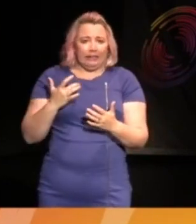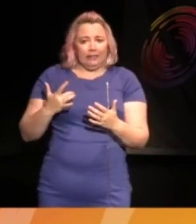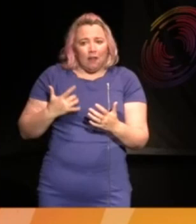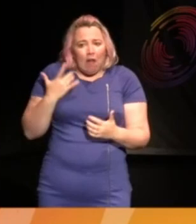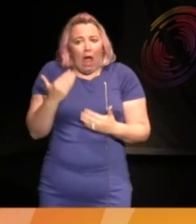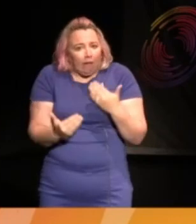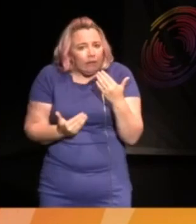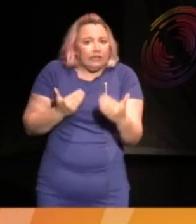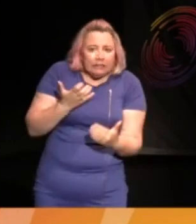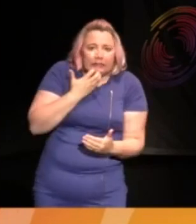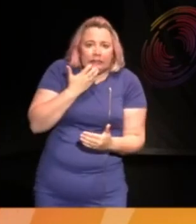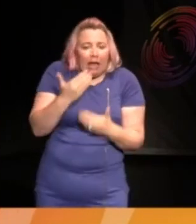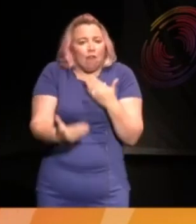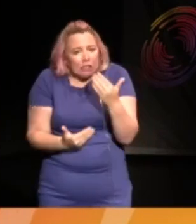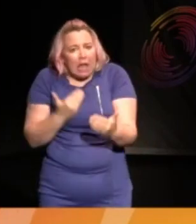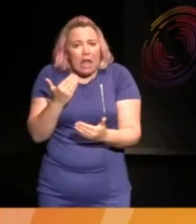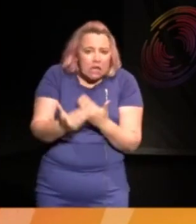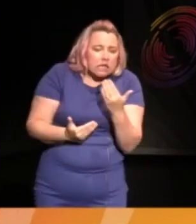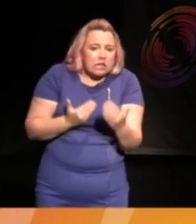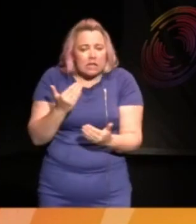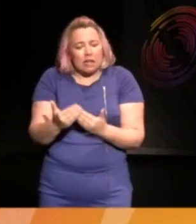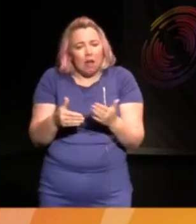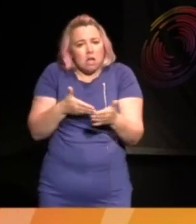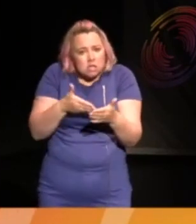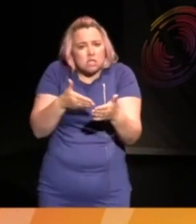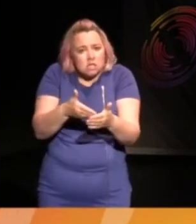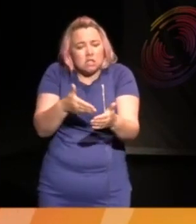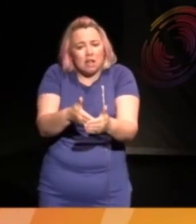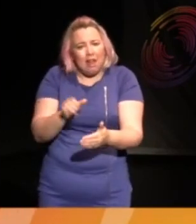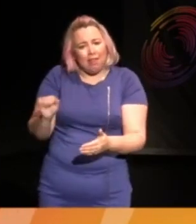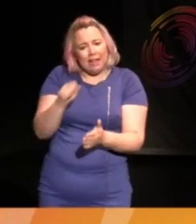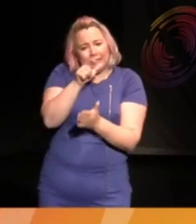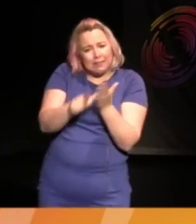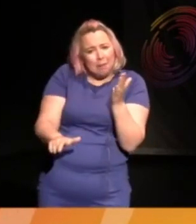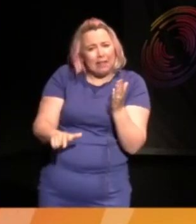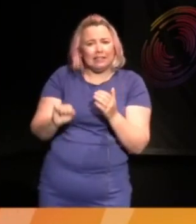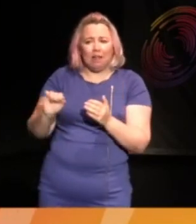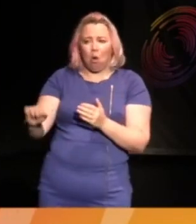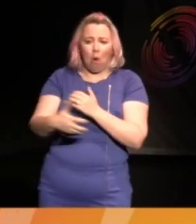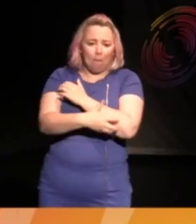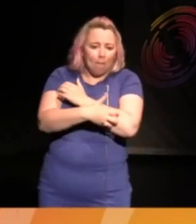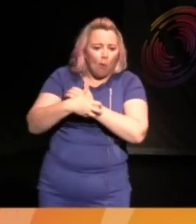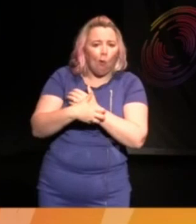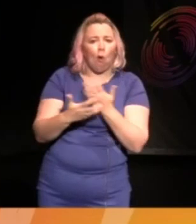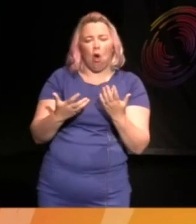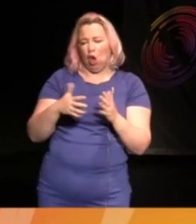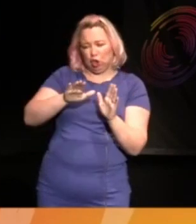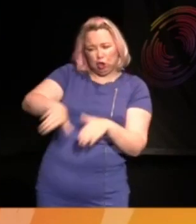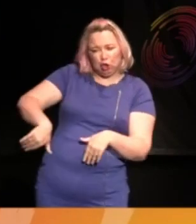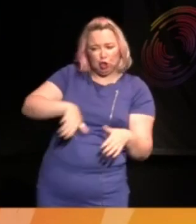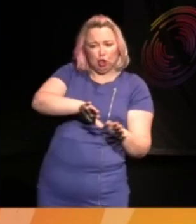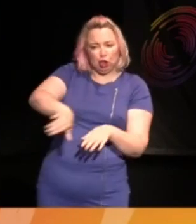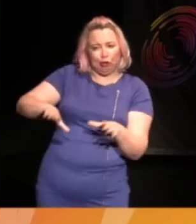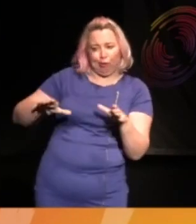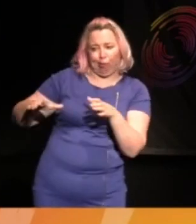on in, because you have a disability or you are poor, you shouldn't be doing X, Y, Z.